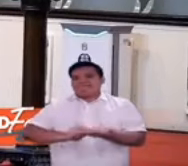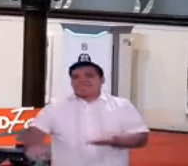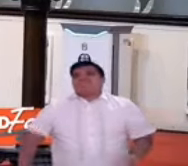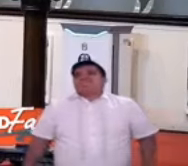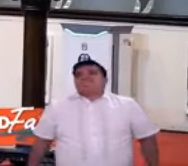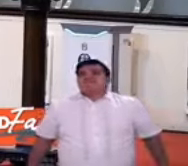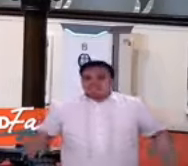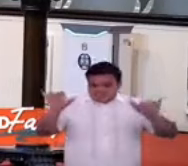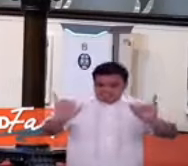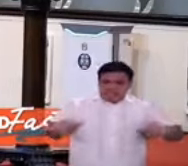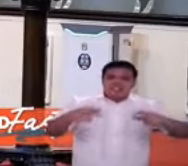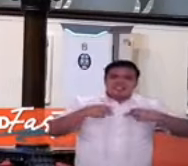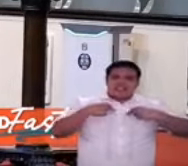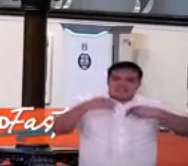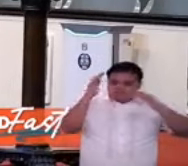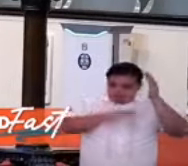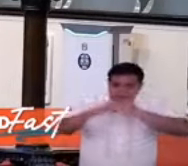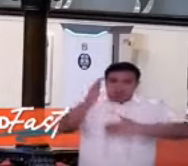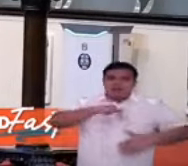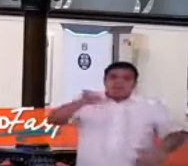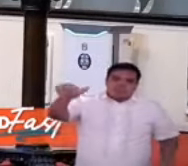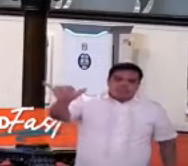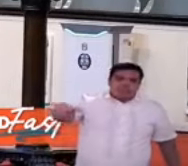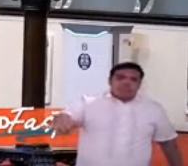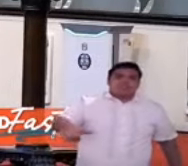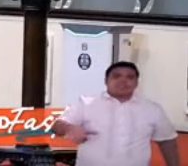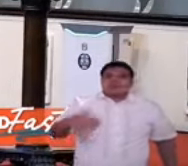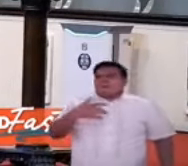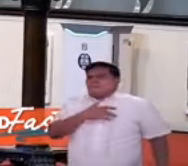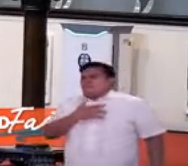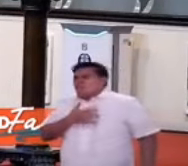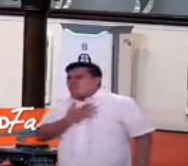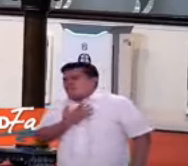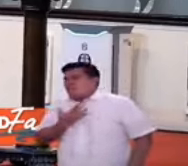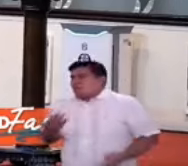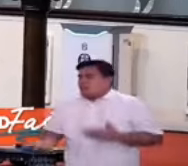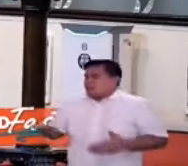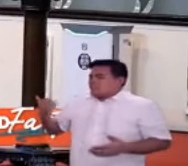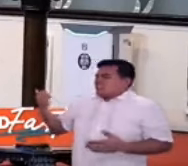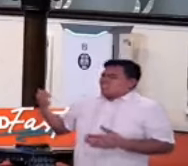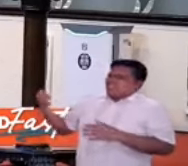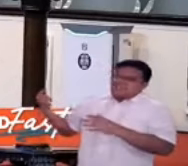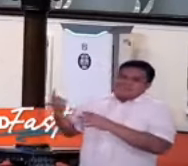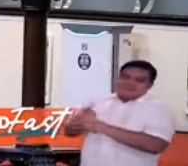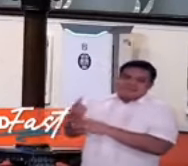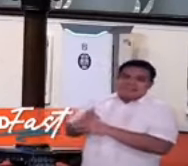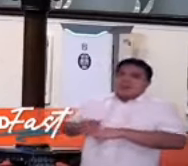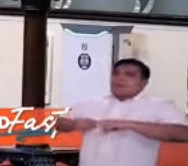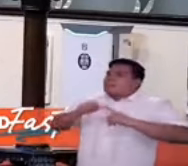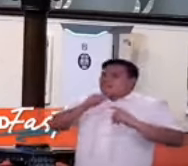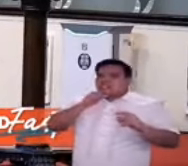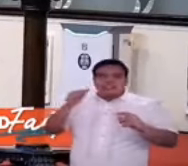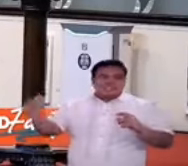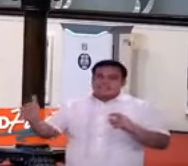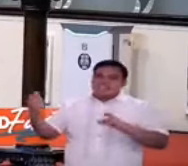na ay mga kalisod. Nga murag imo sang feeling, mura sa kagilansang. Pero wala